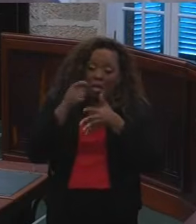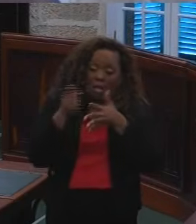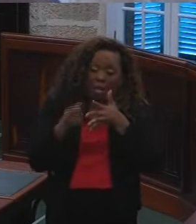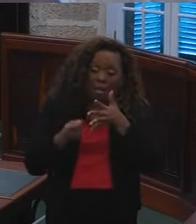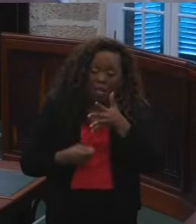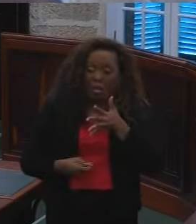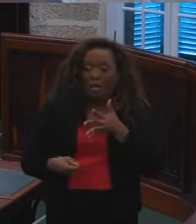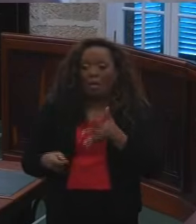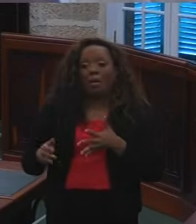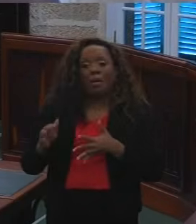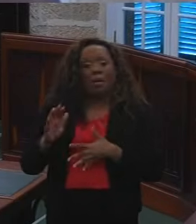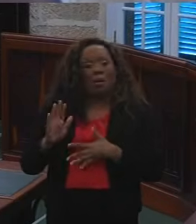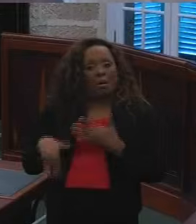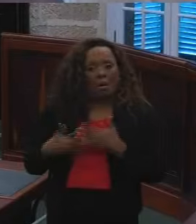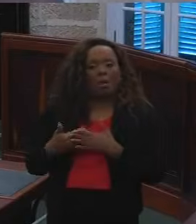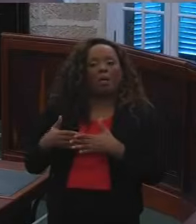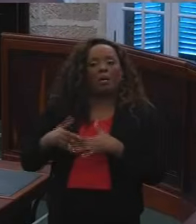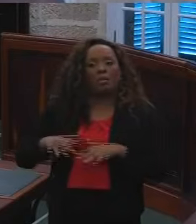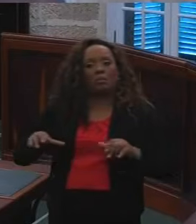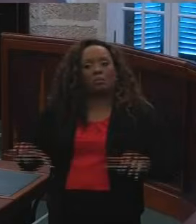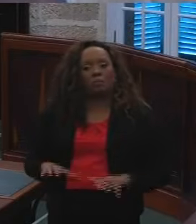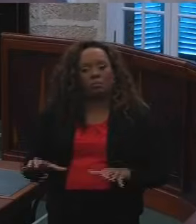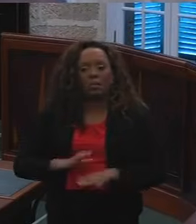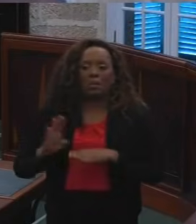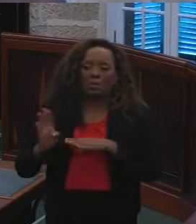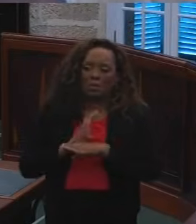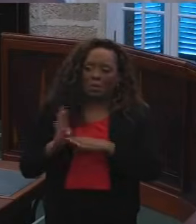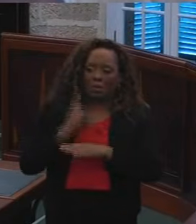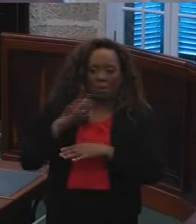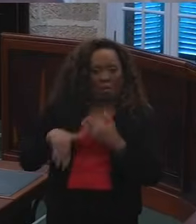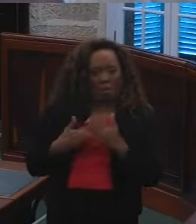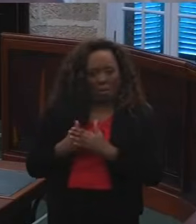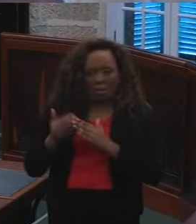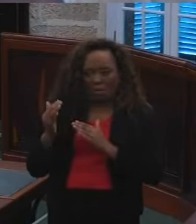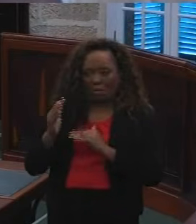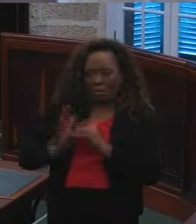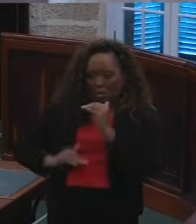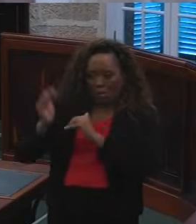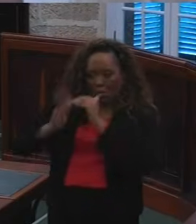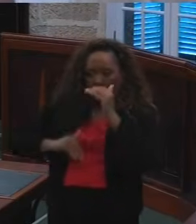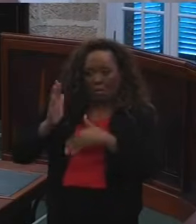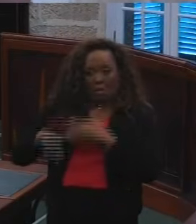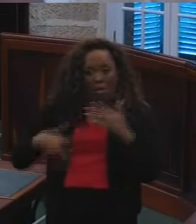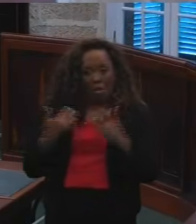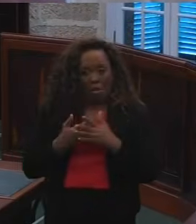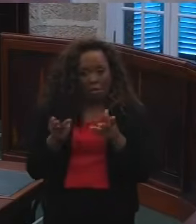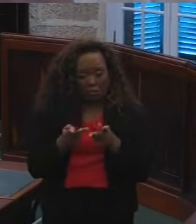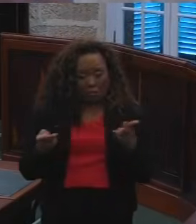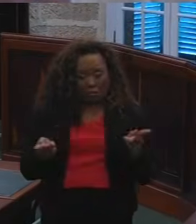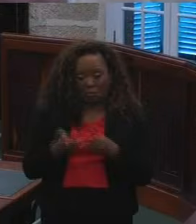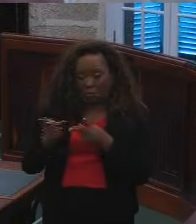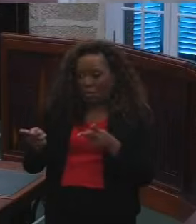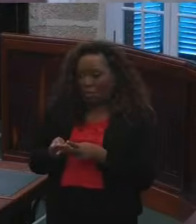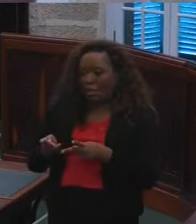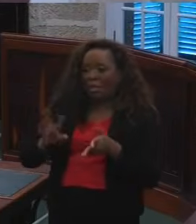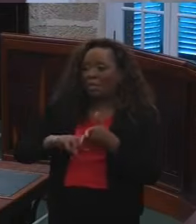standard operational procedures for these facilities. It speaks about the management and the rights of residents within this facility,